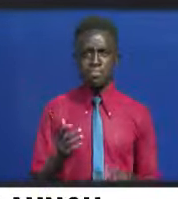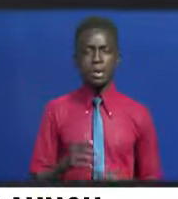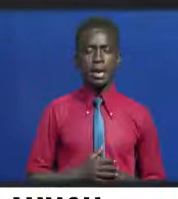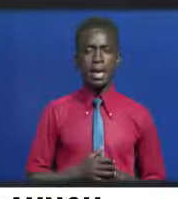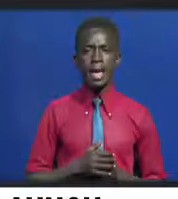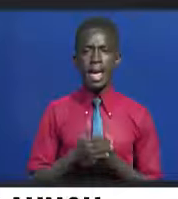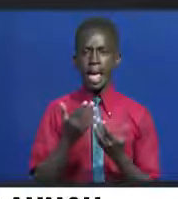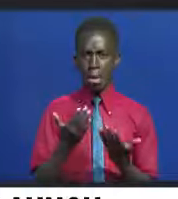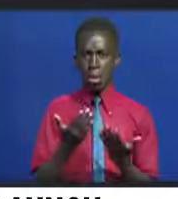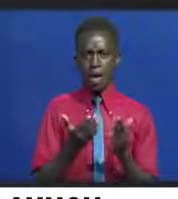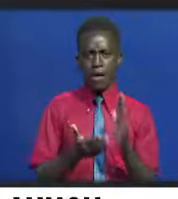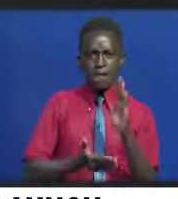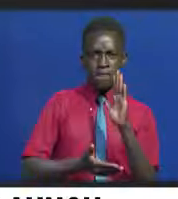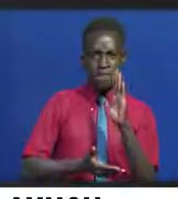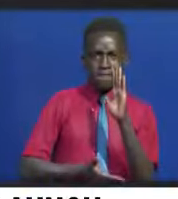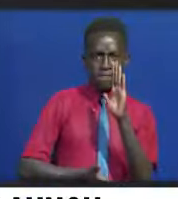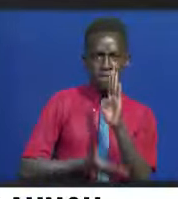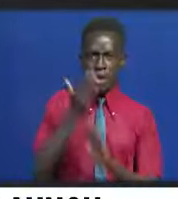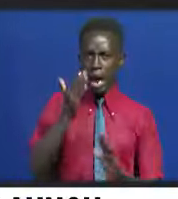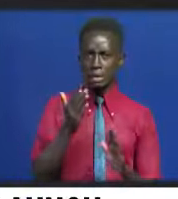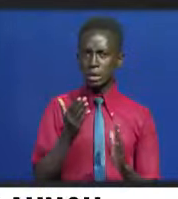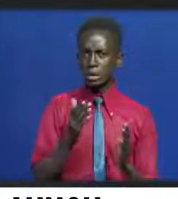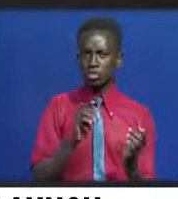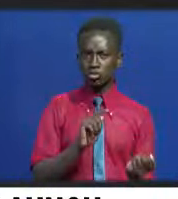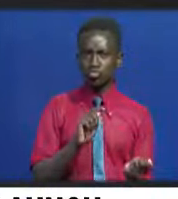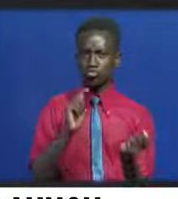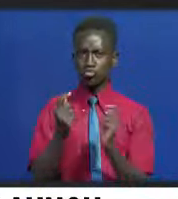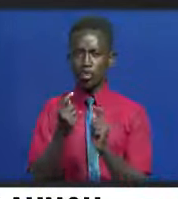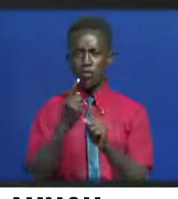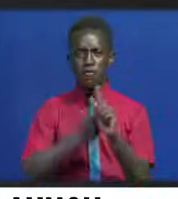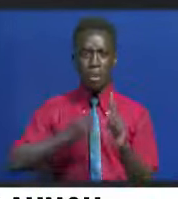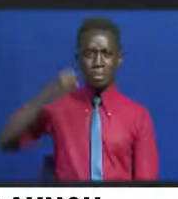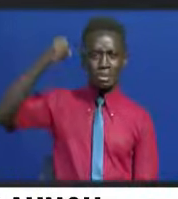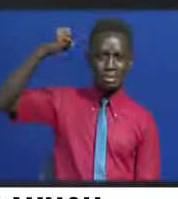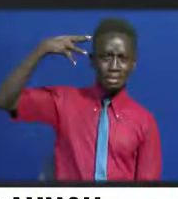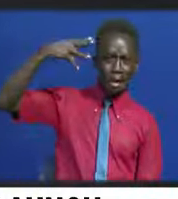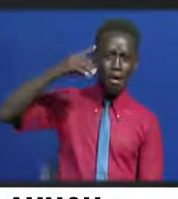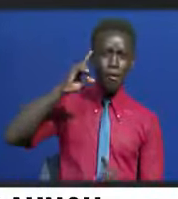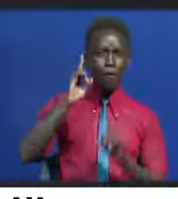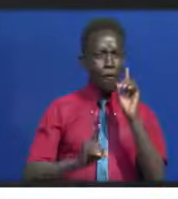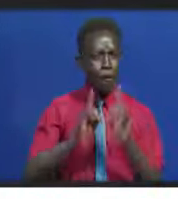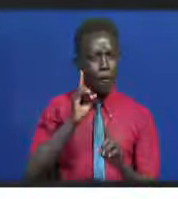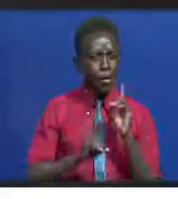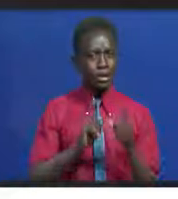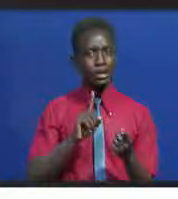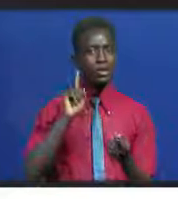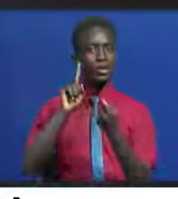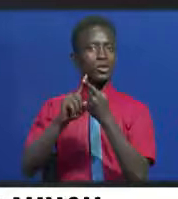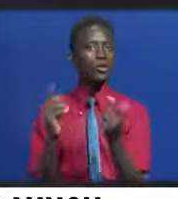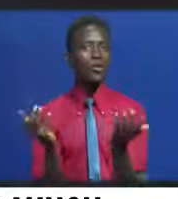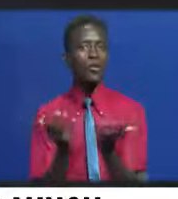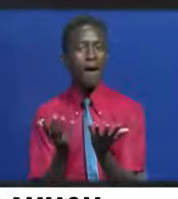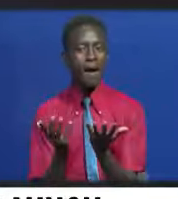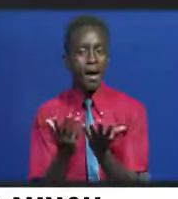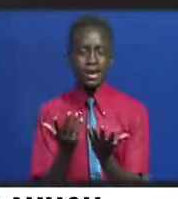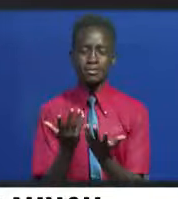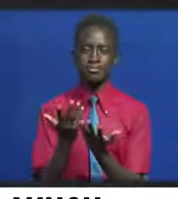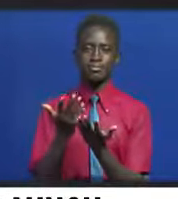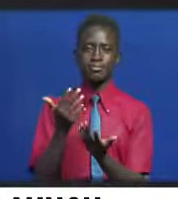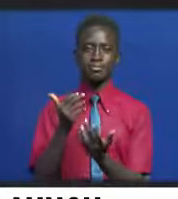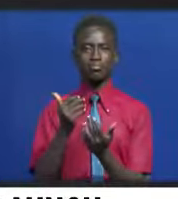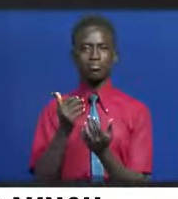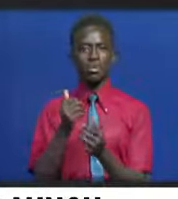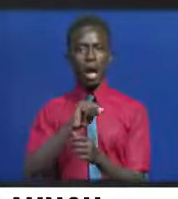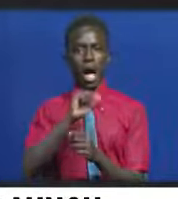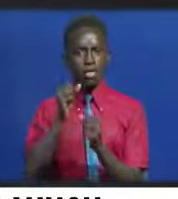transition to the from the dual carry to the formal sector of the economy has been missing. We have now sealed that